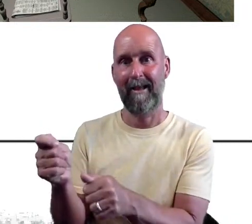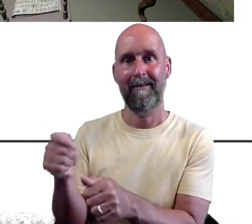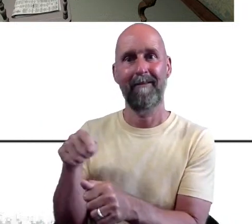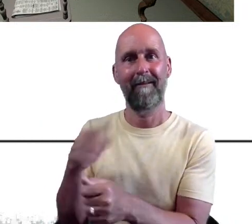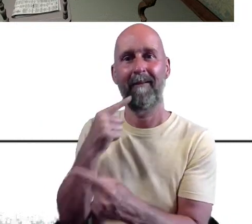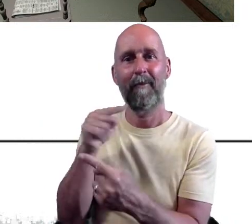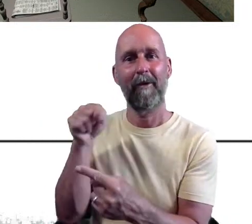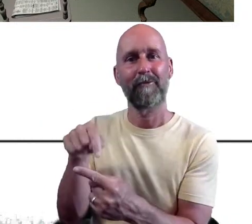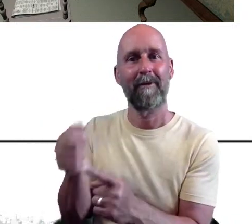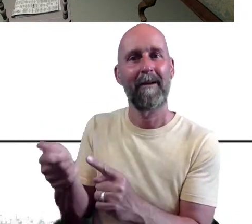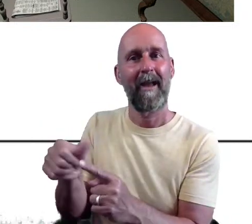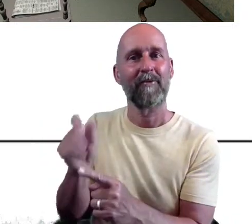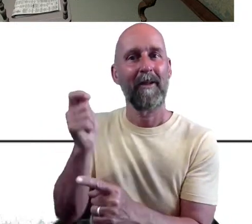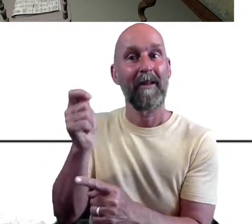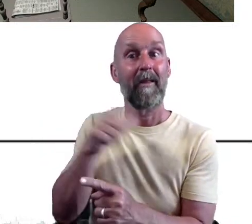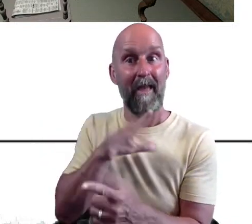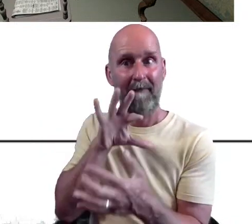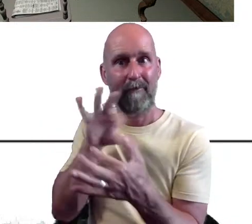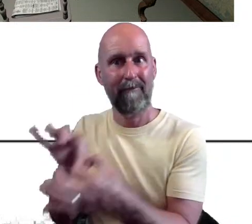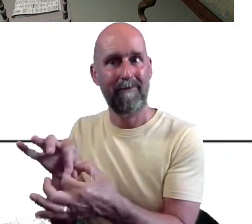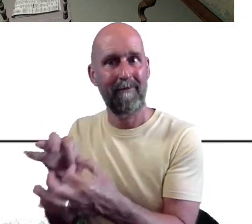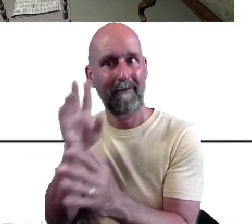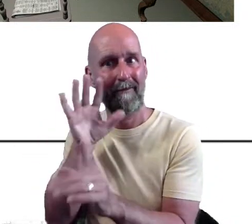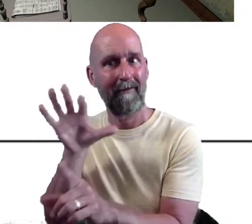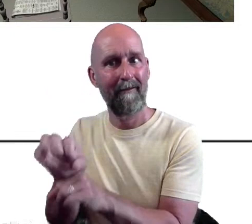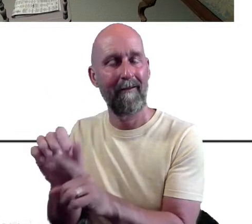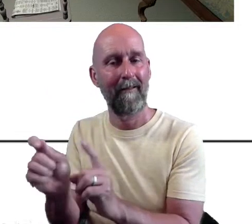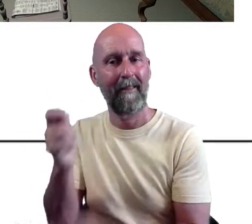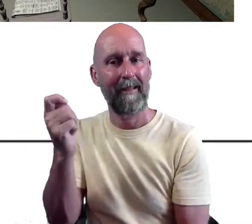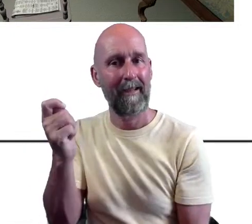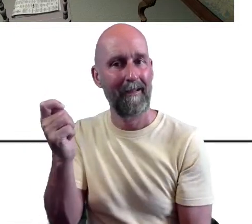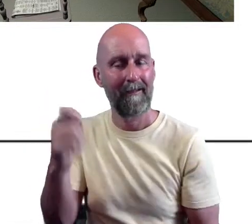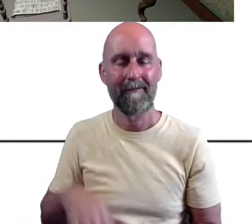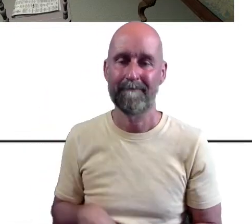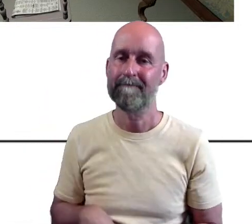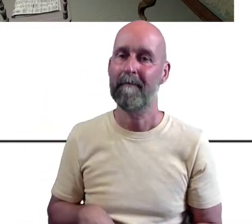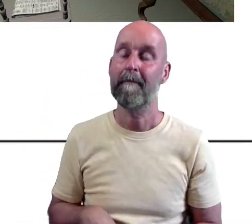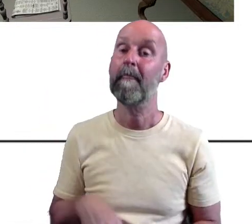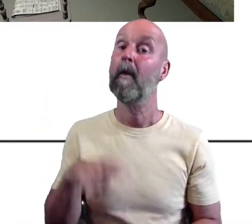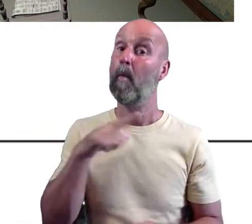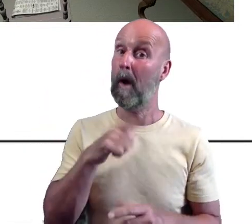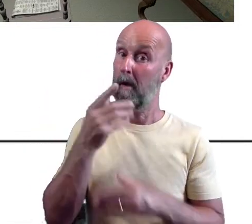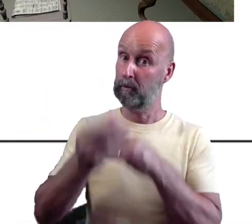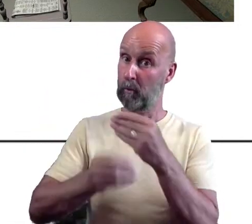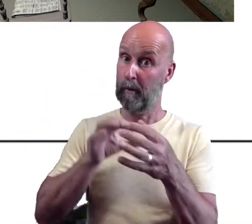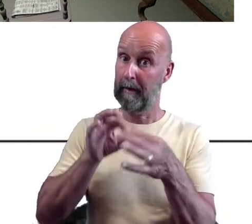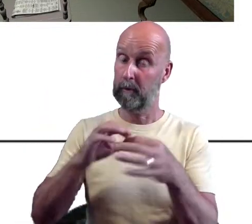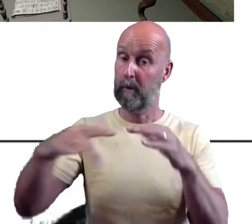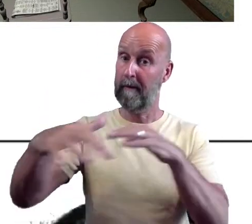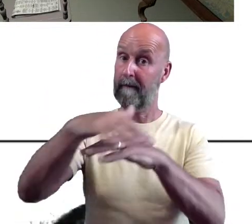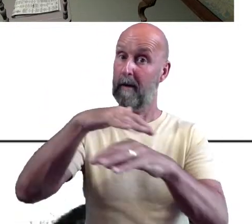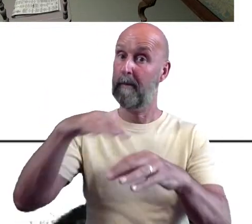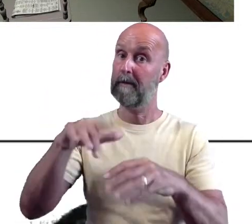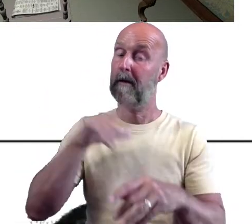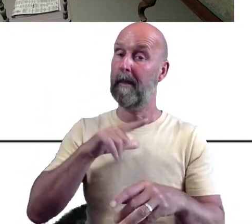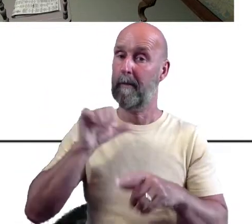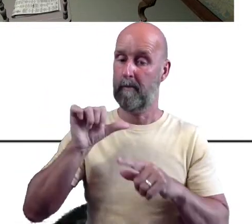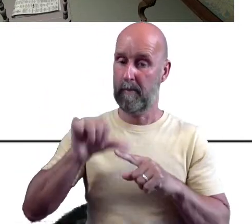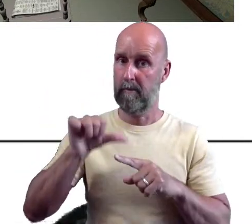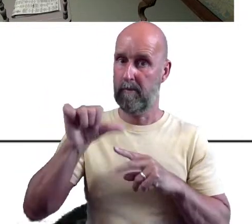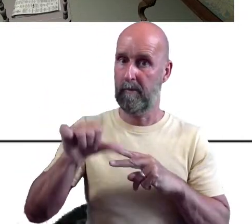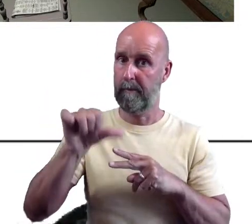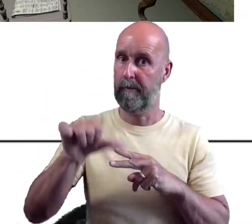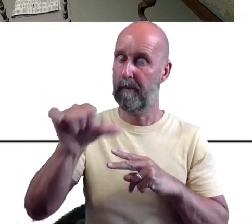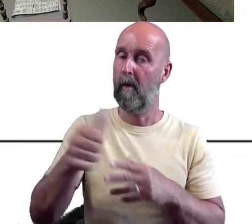with it. So particularly if you're telling a story through the environment, you want the key beats of your narrative to always be like the